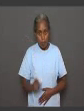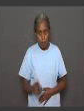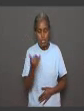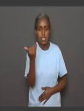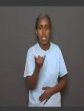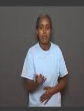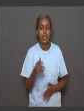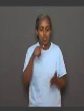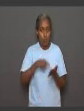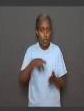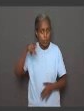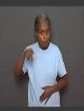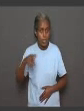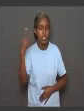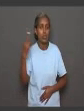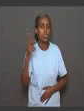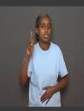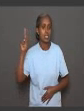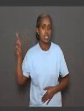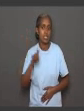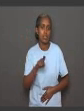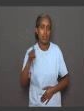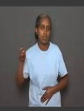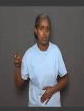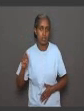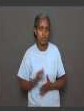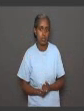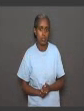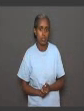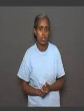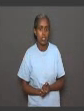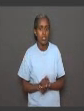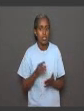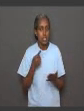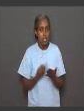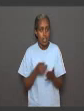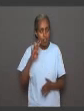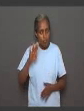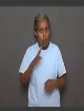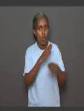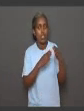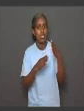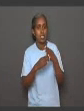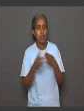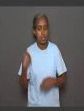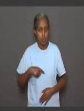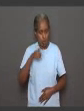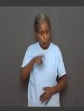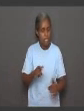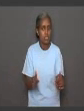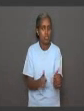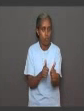point P using this axis, there are 4 steps that we must